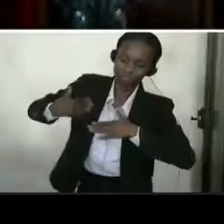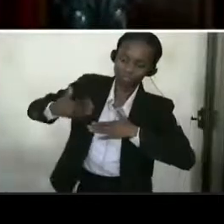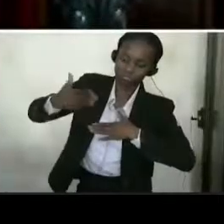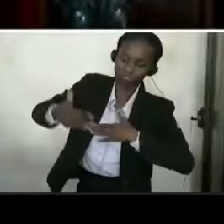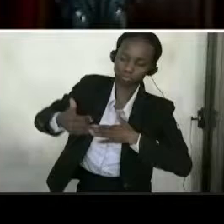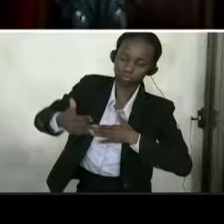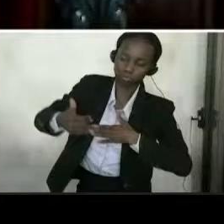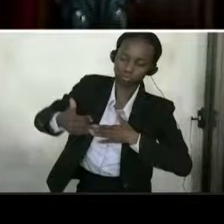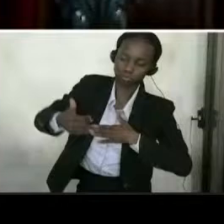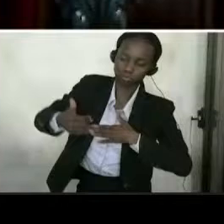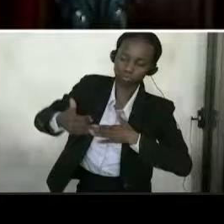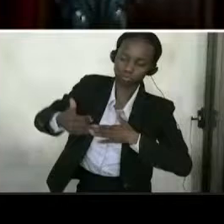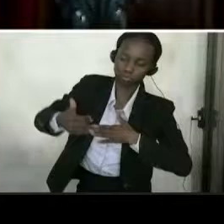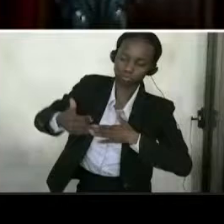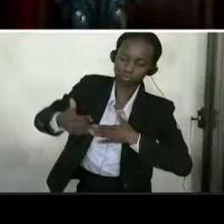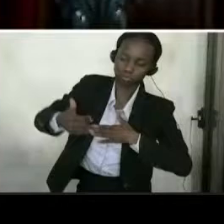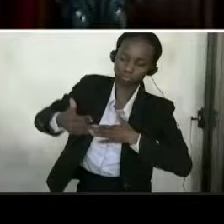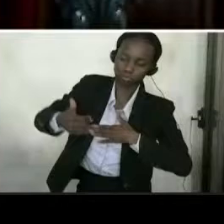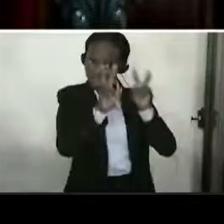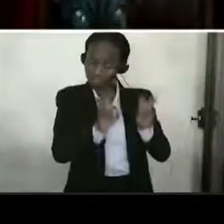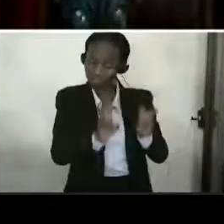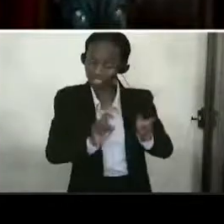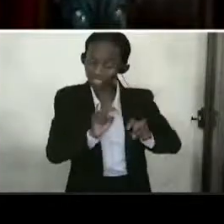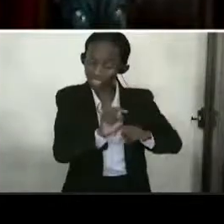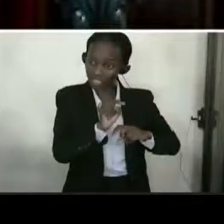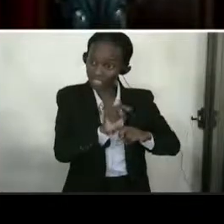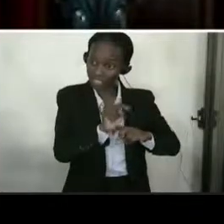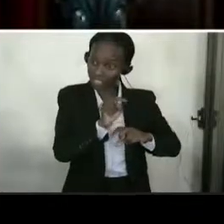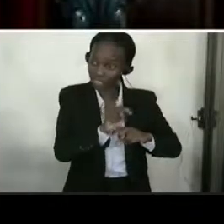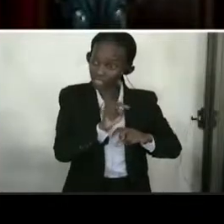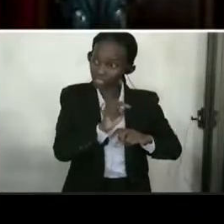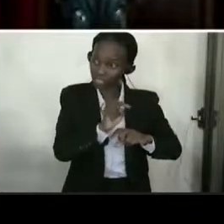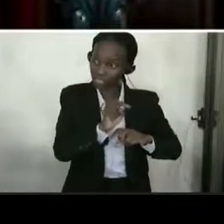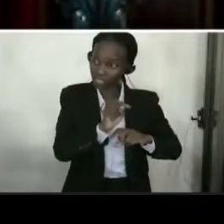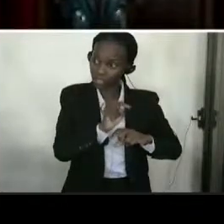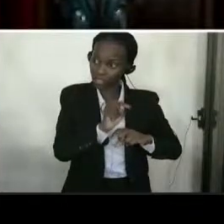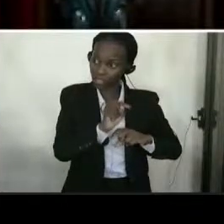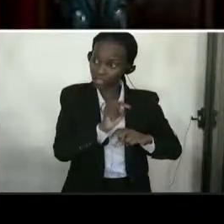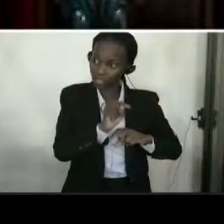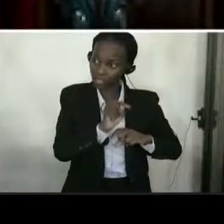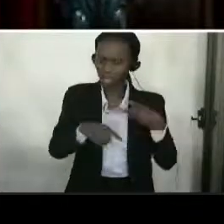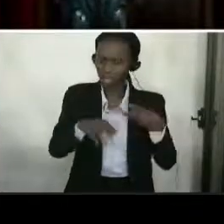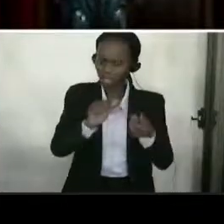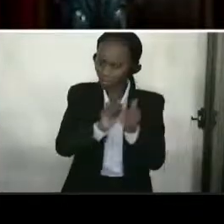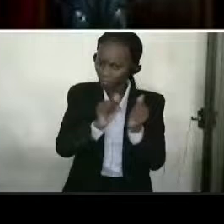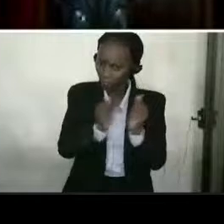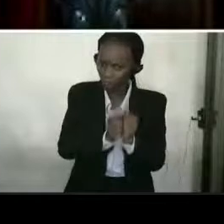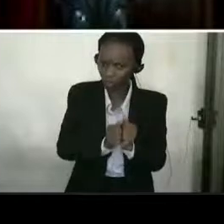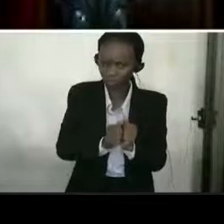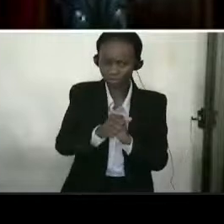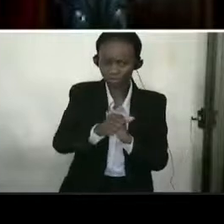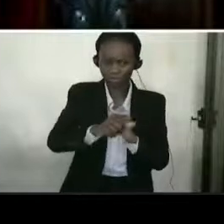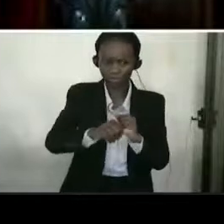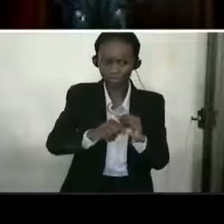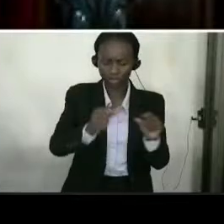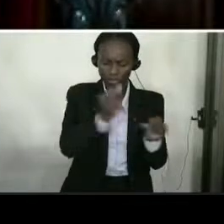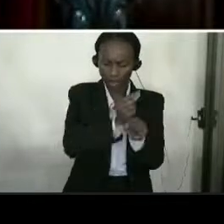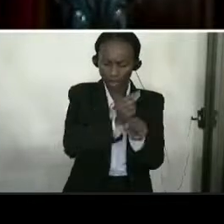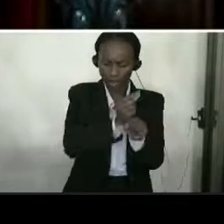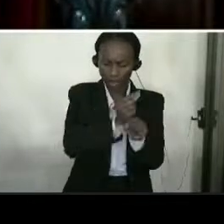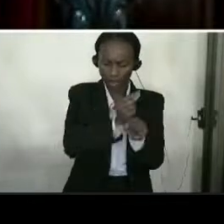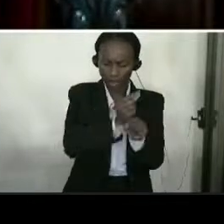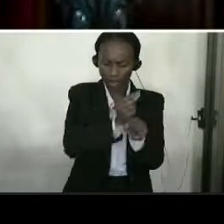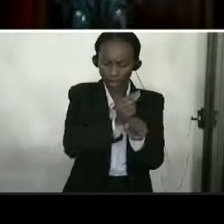When we demand money for electricity, roads, sports facilities, sanitation, and